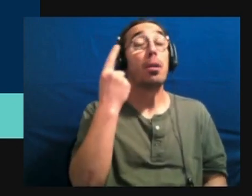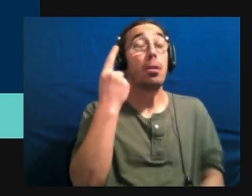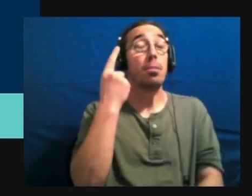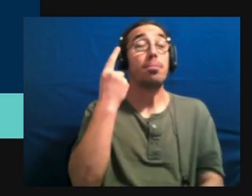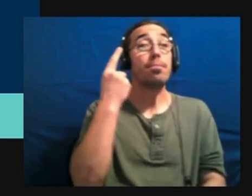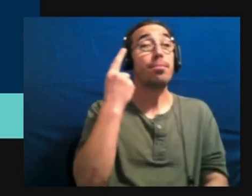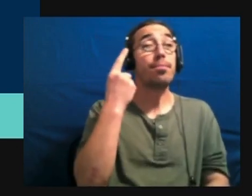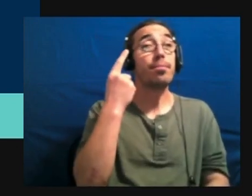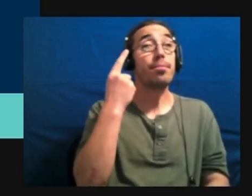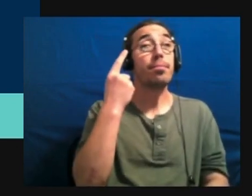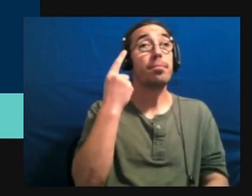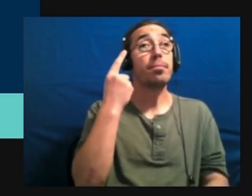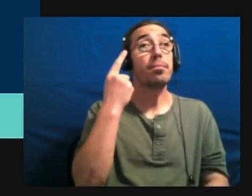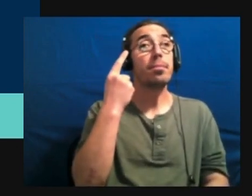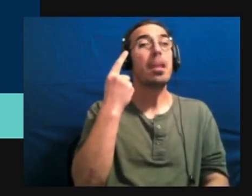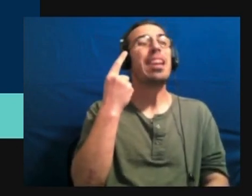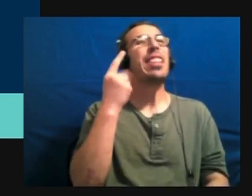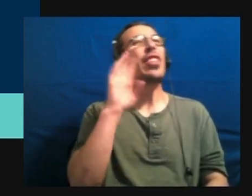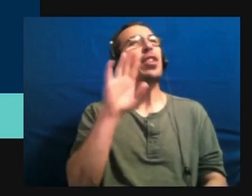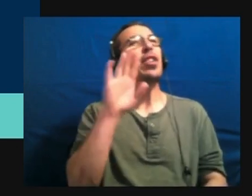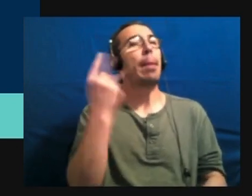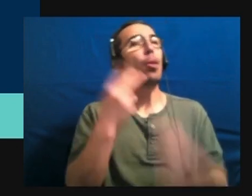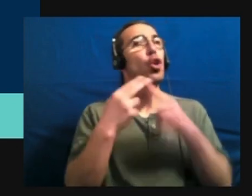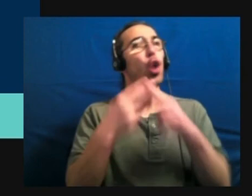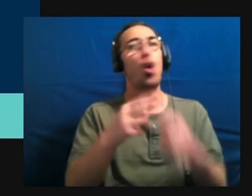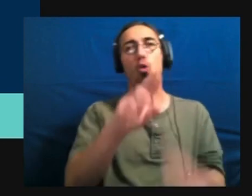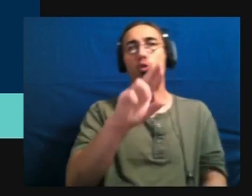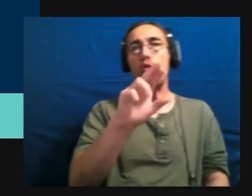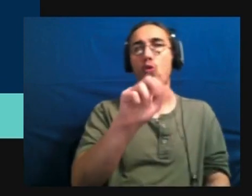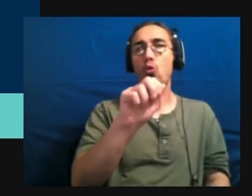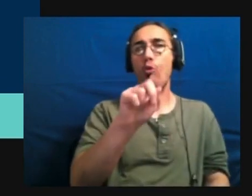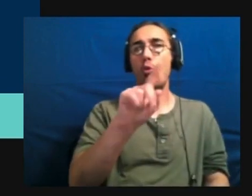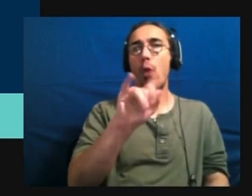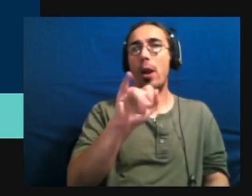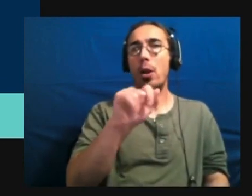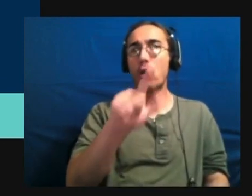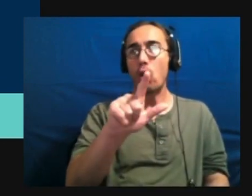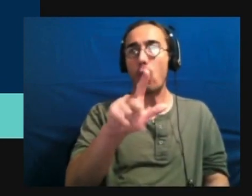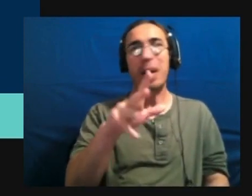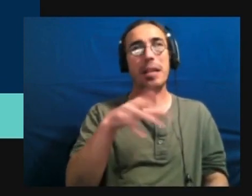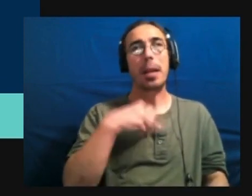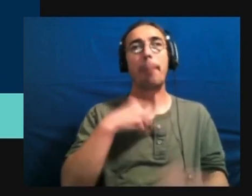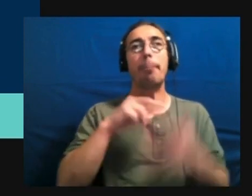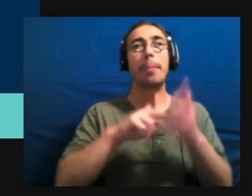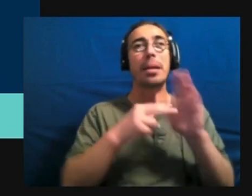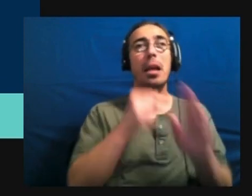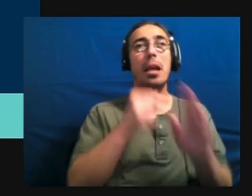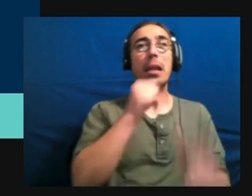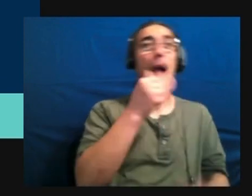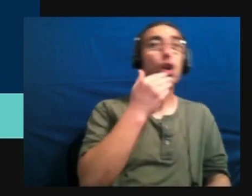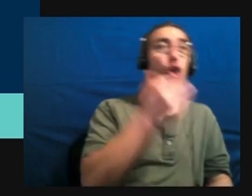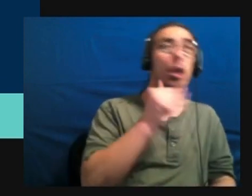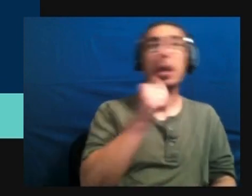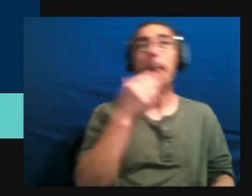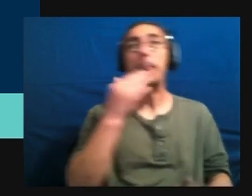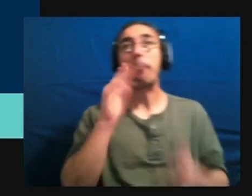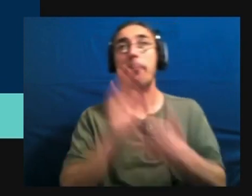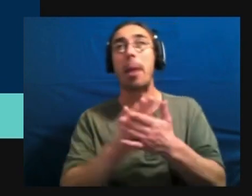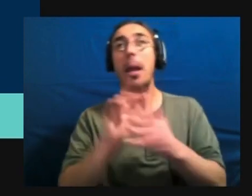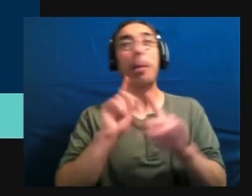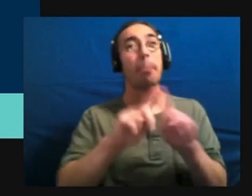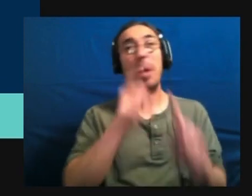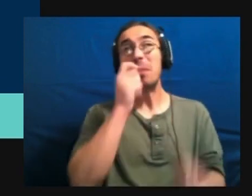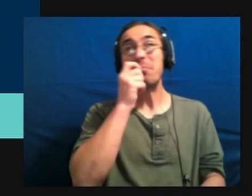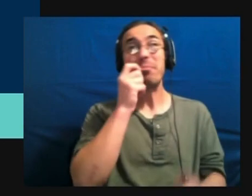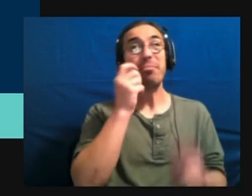called radical acceptance, and it means that something isn't good or bad, it just is. And that's something that we really